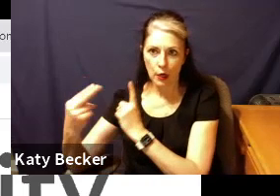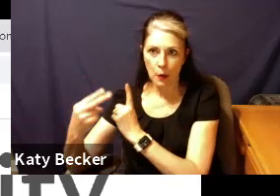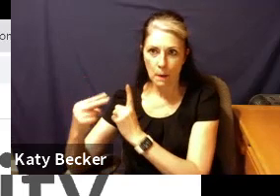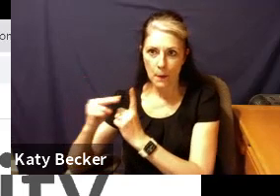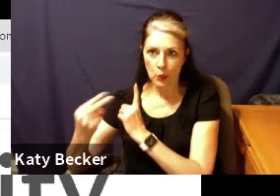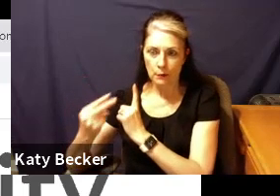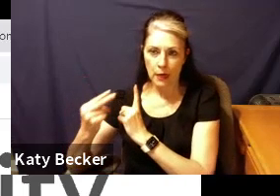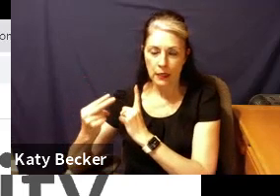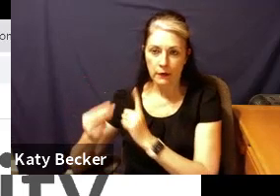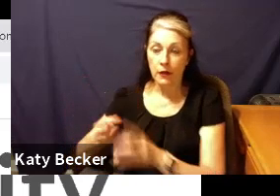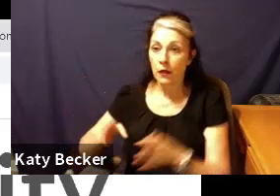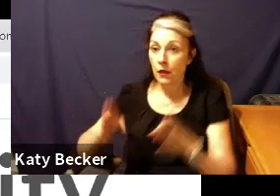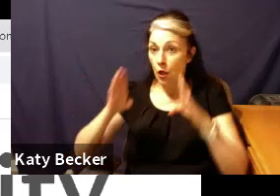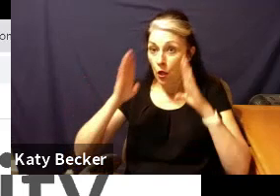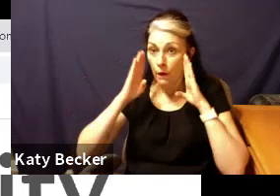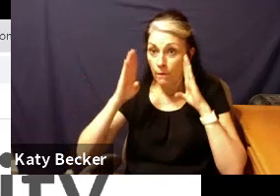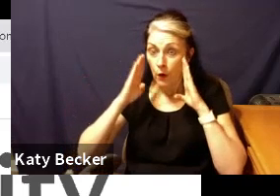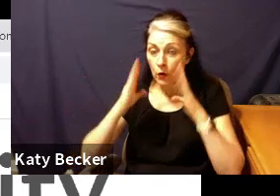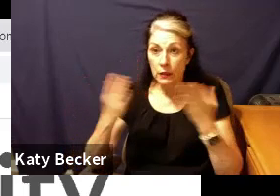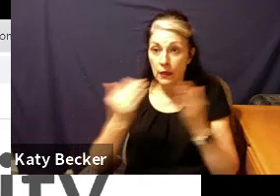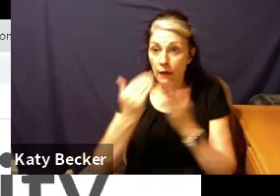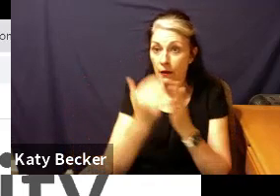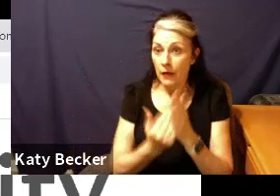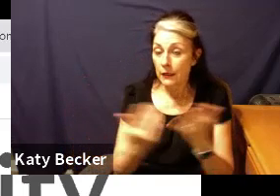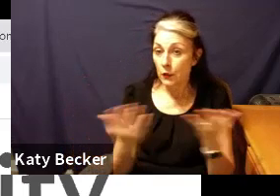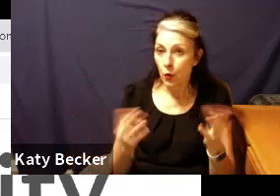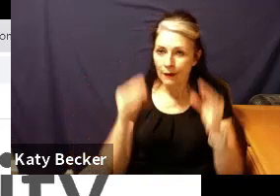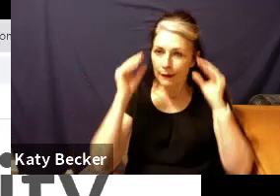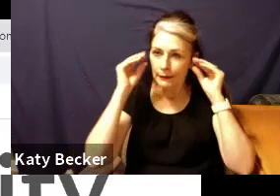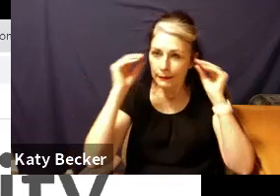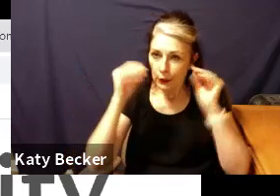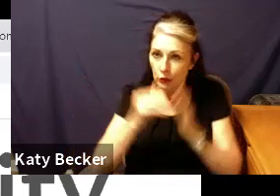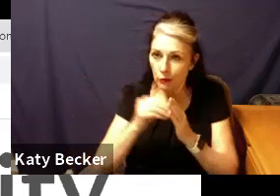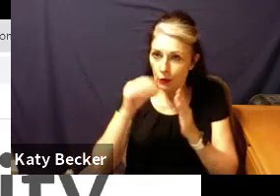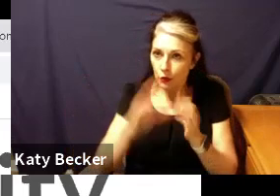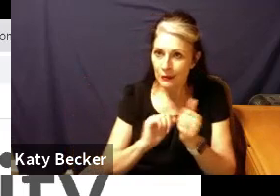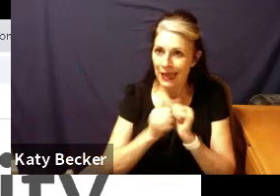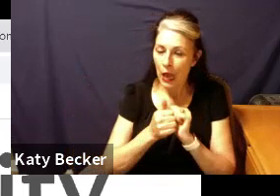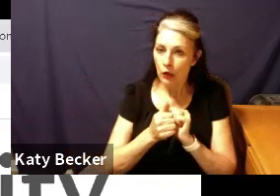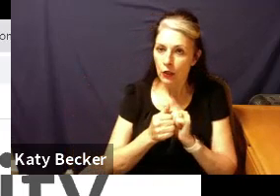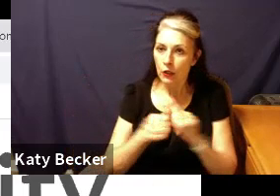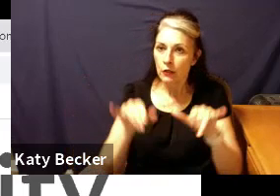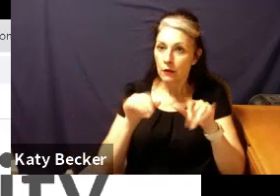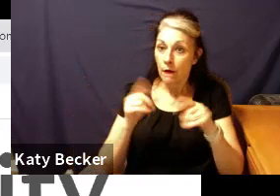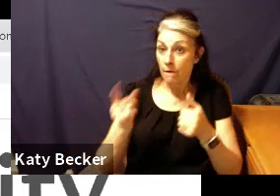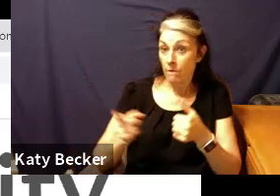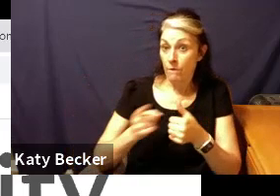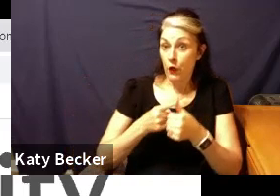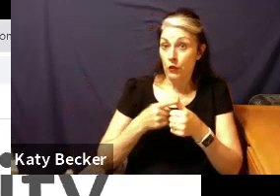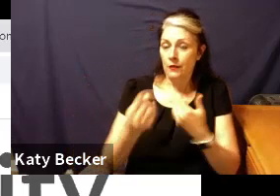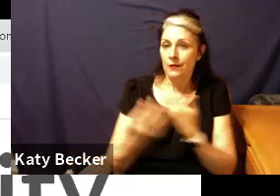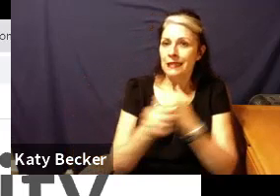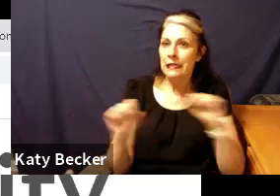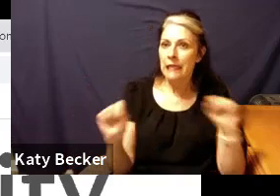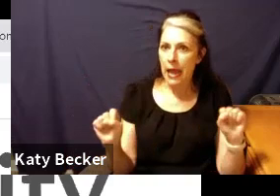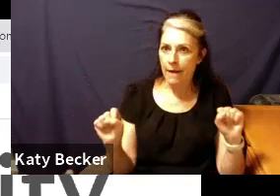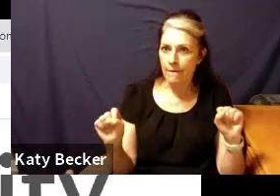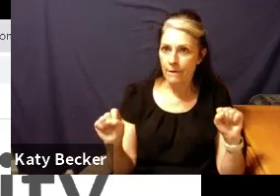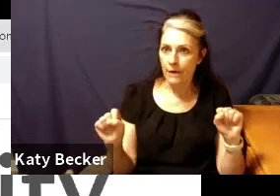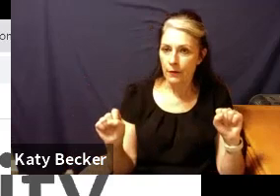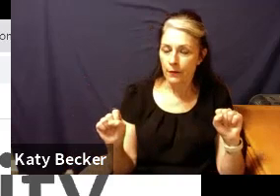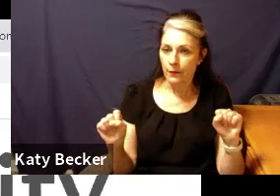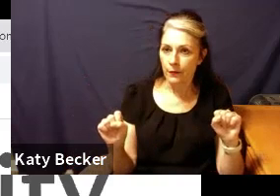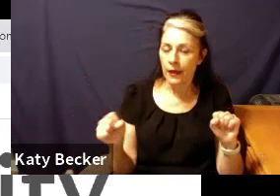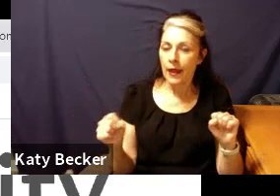again, the main focus of all of these lessons is really teaching our students how to be safe, number one, and obviously to how